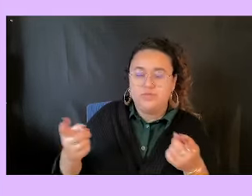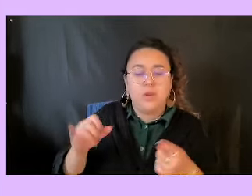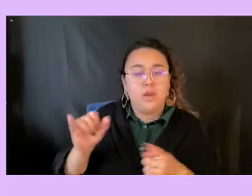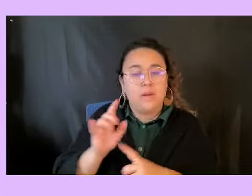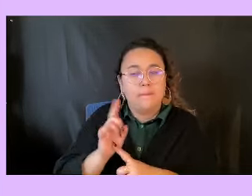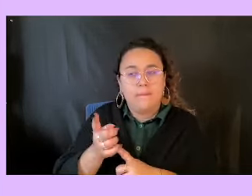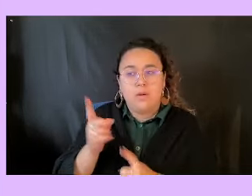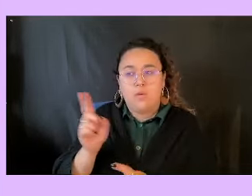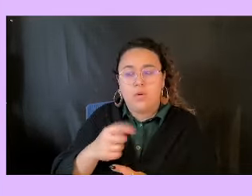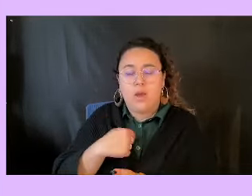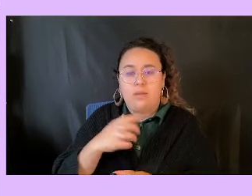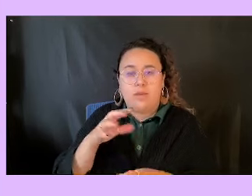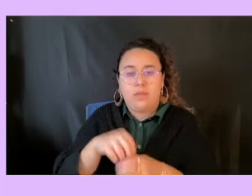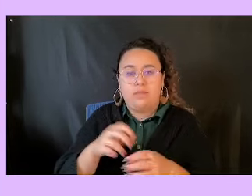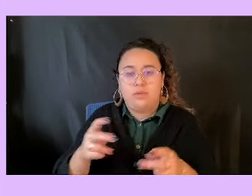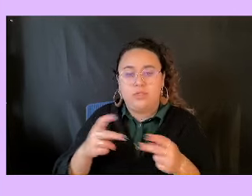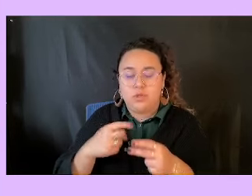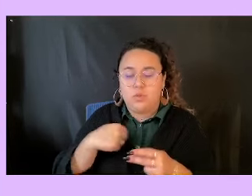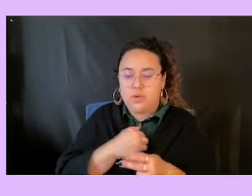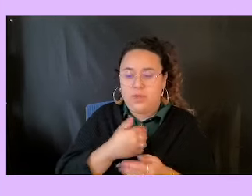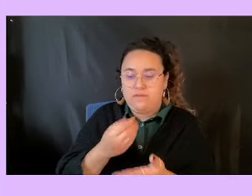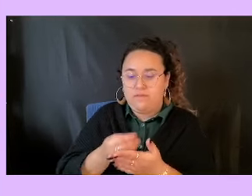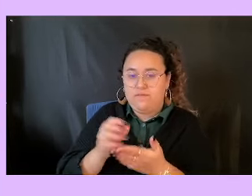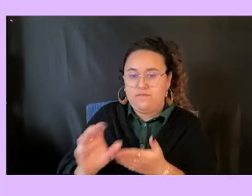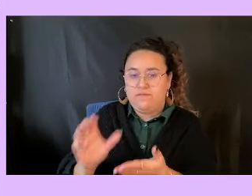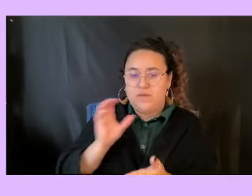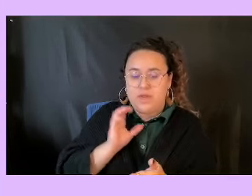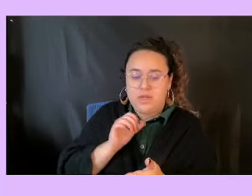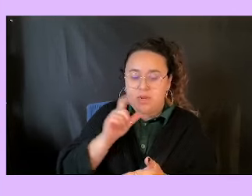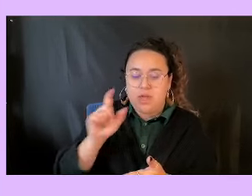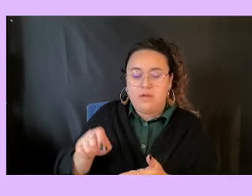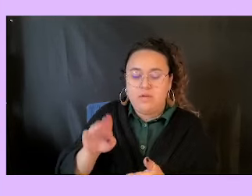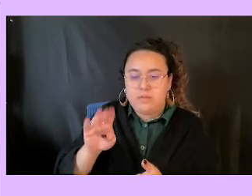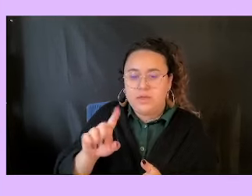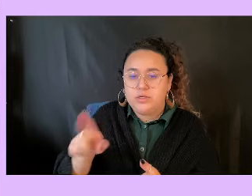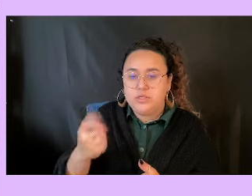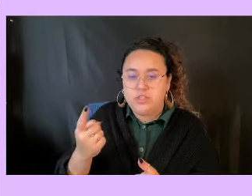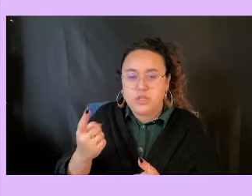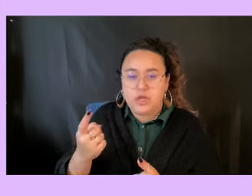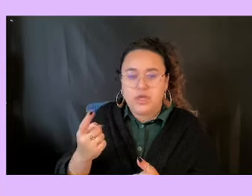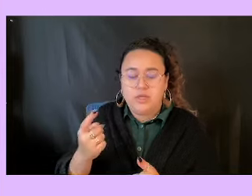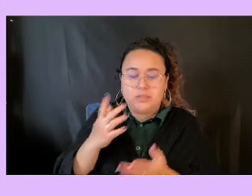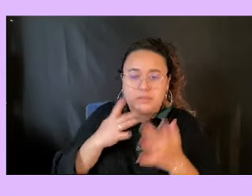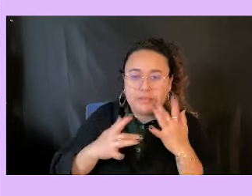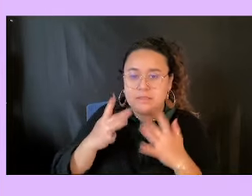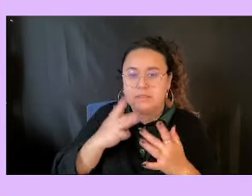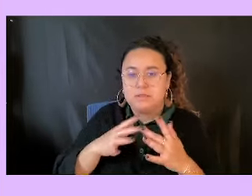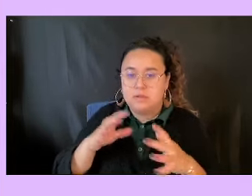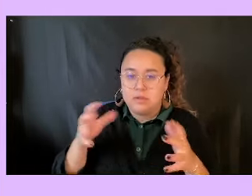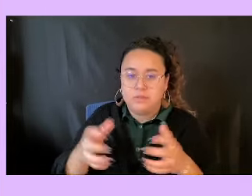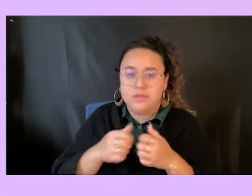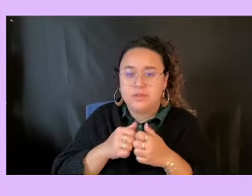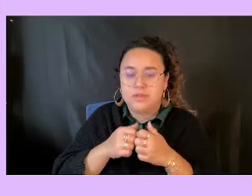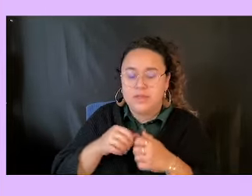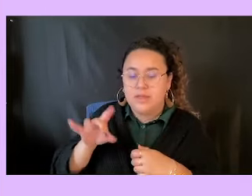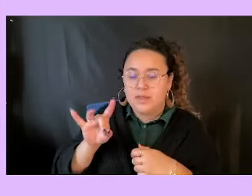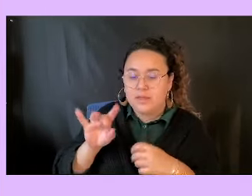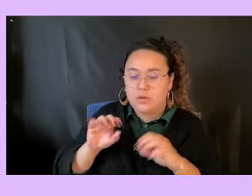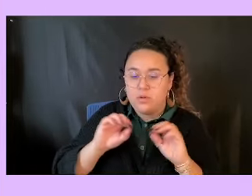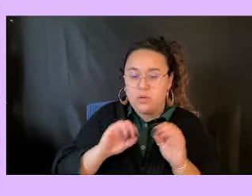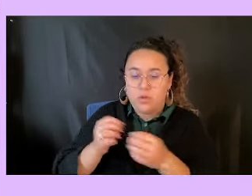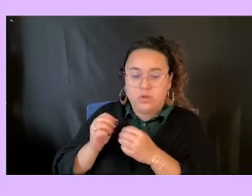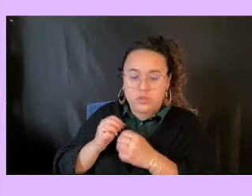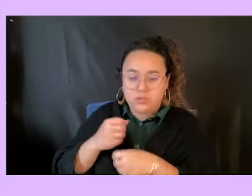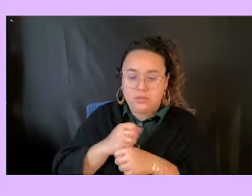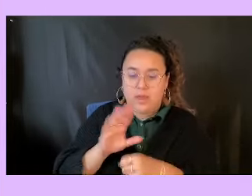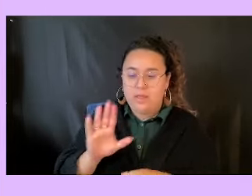position where we're actually having funding that it doesn't have to be just the scrappy 8 organizations making their own, you know, master